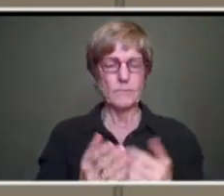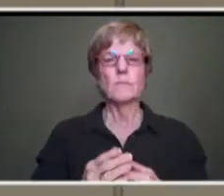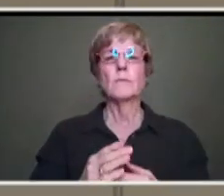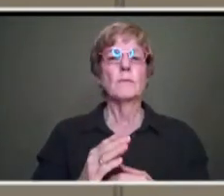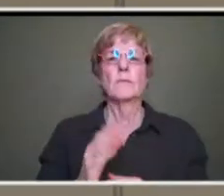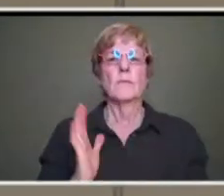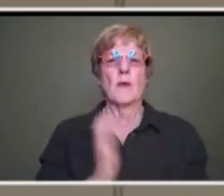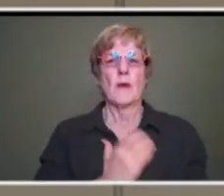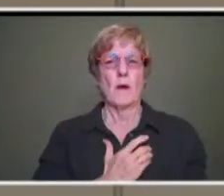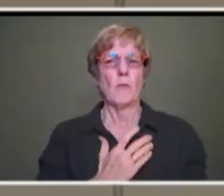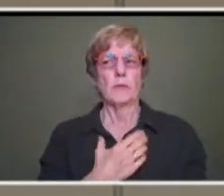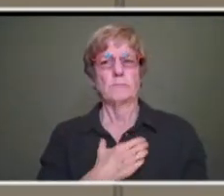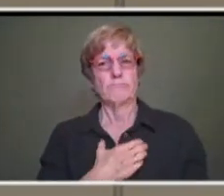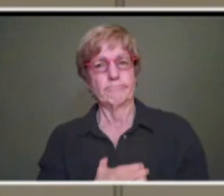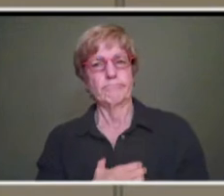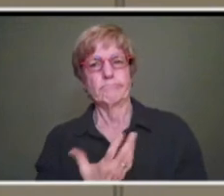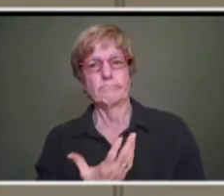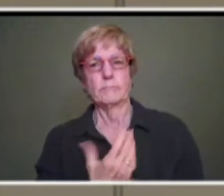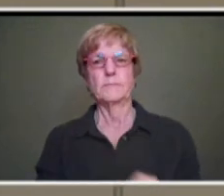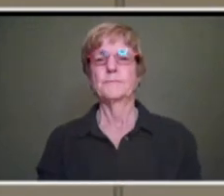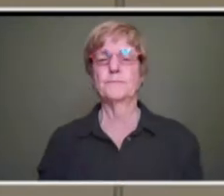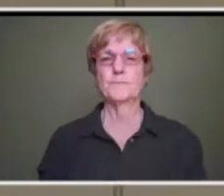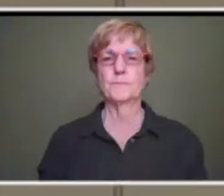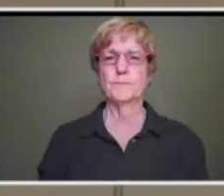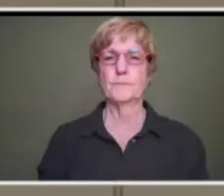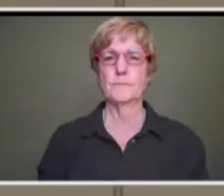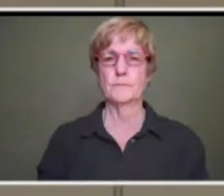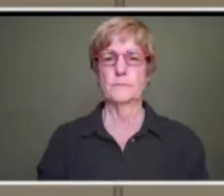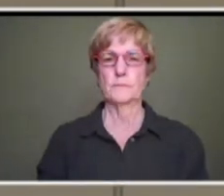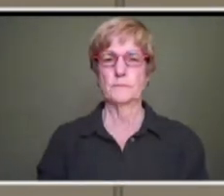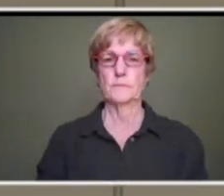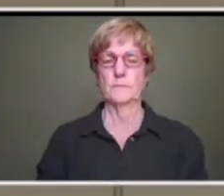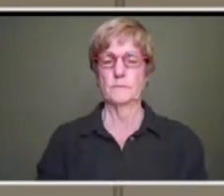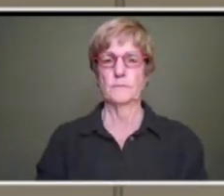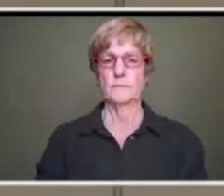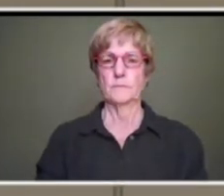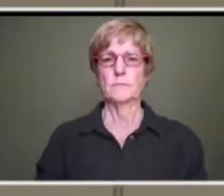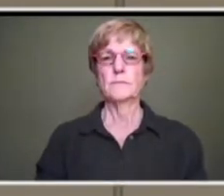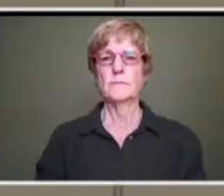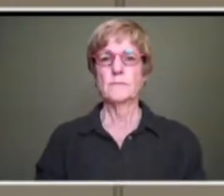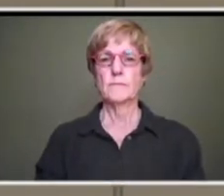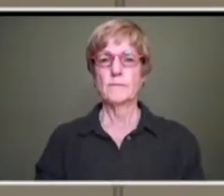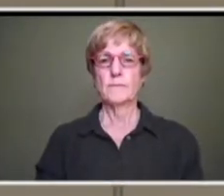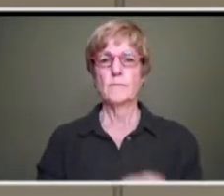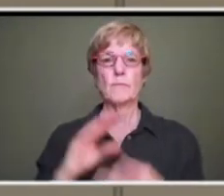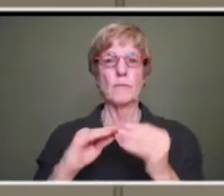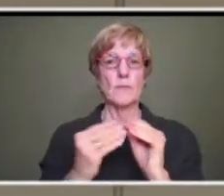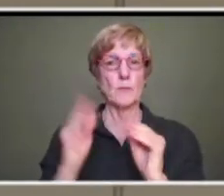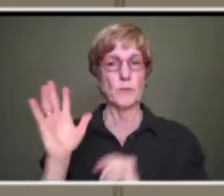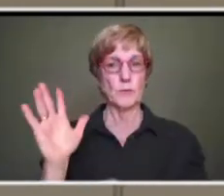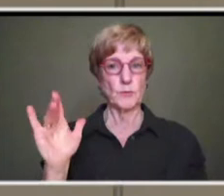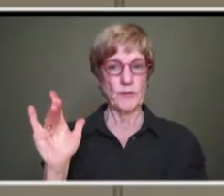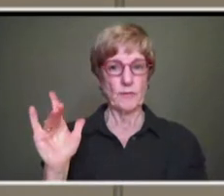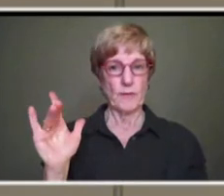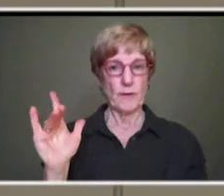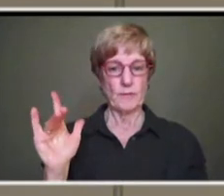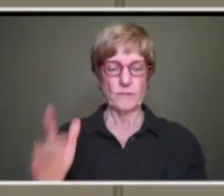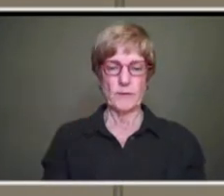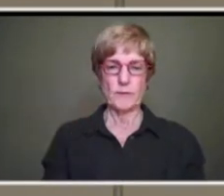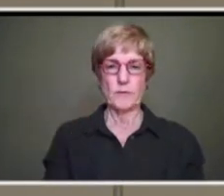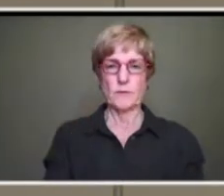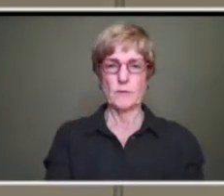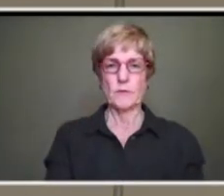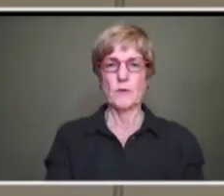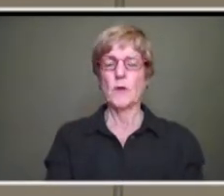desires are okay okay um on your on item number 25 there is no longer a speaker